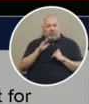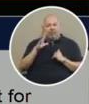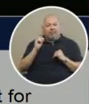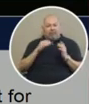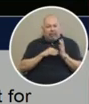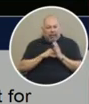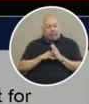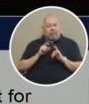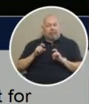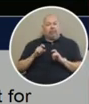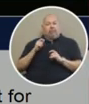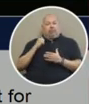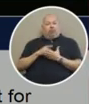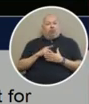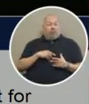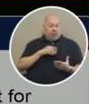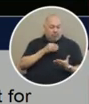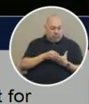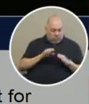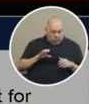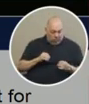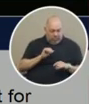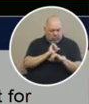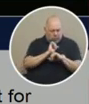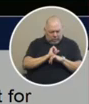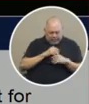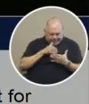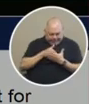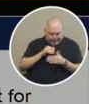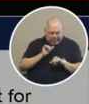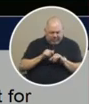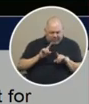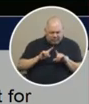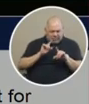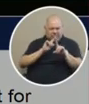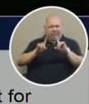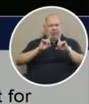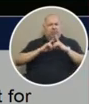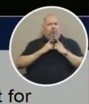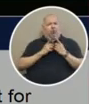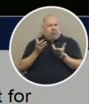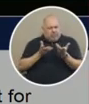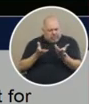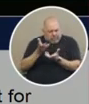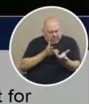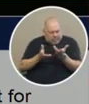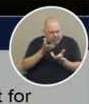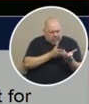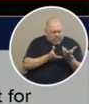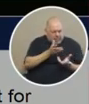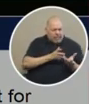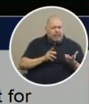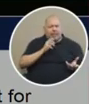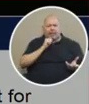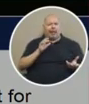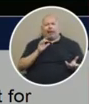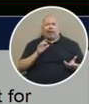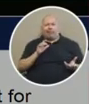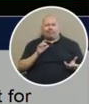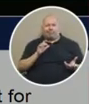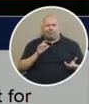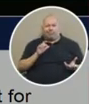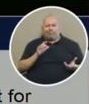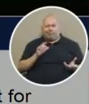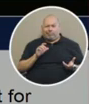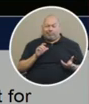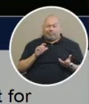$50,000. So our budget office has been working very closely with the departments. So it's not as if we're going to go and just completely